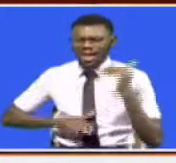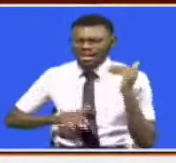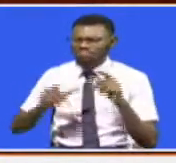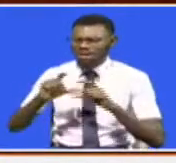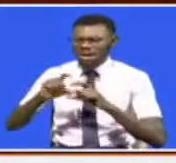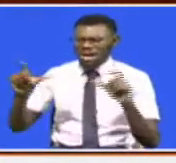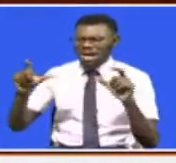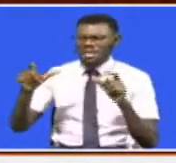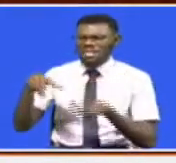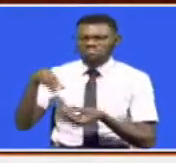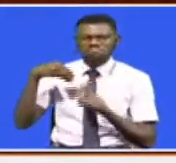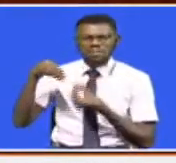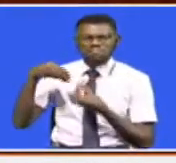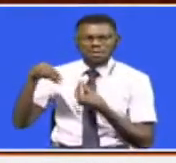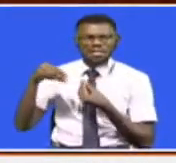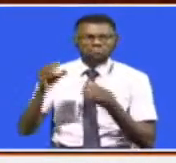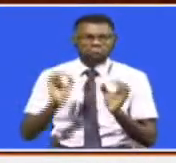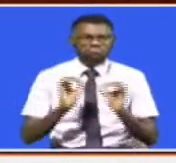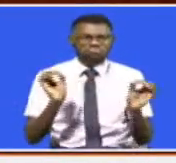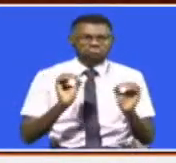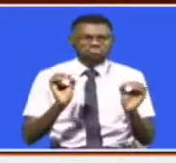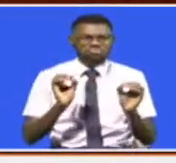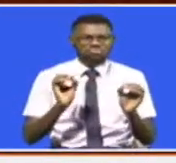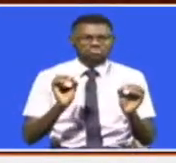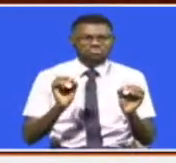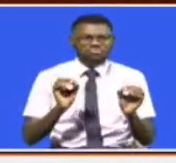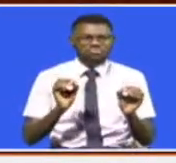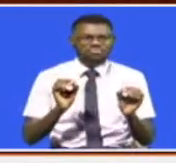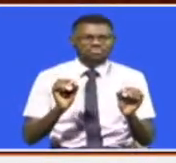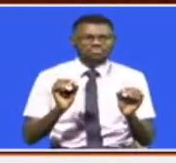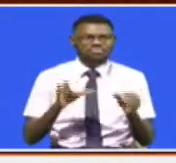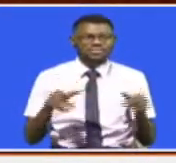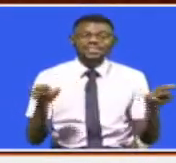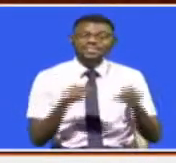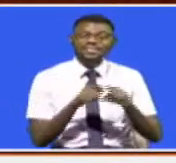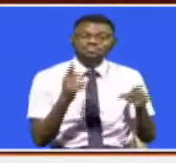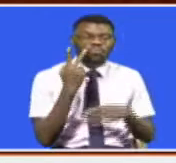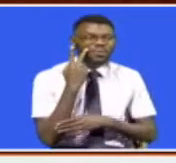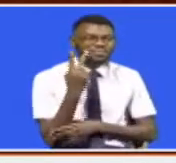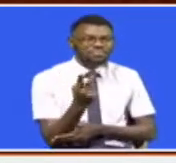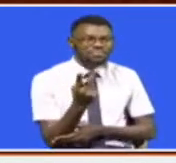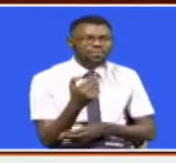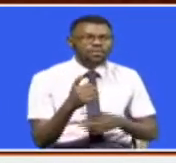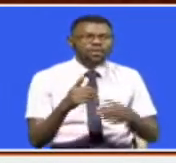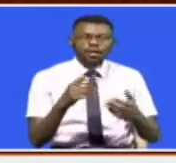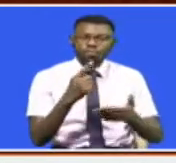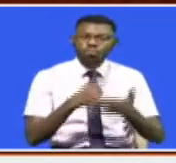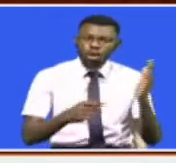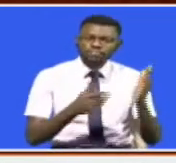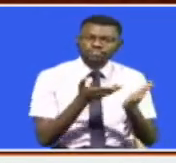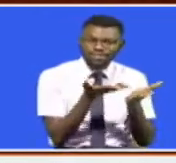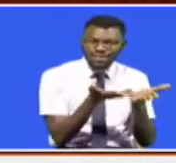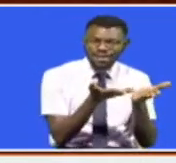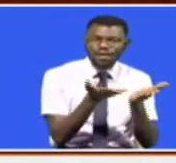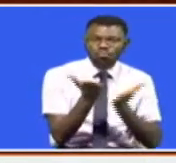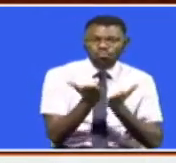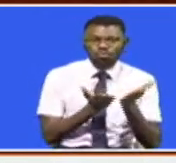physical card and maybe we need to take a step back and look at what family has existed